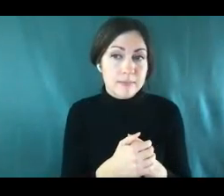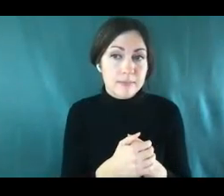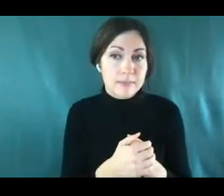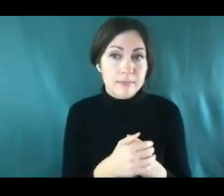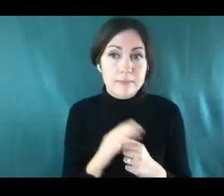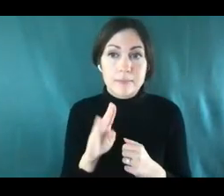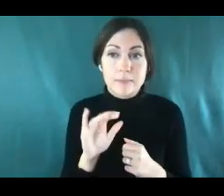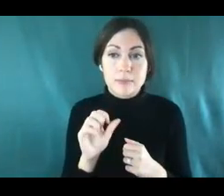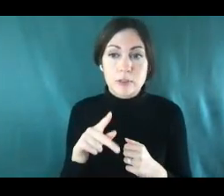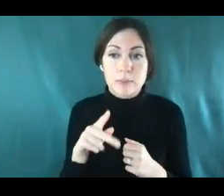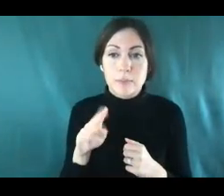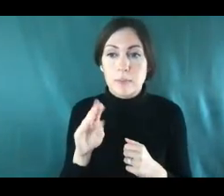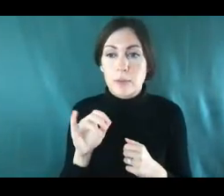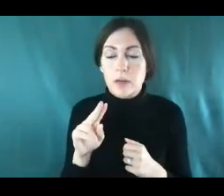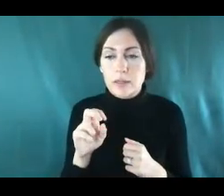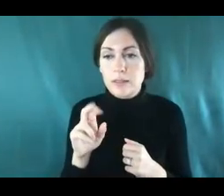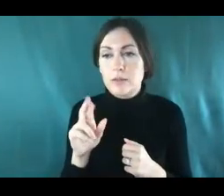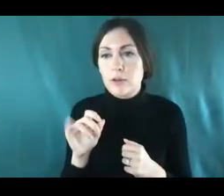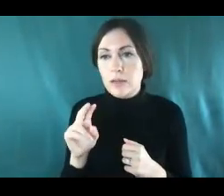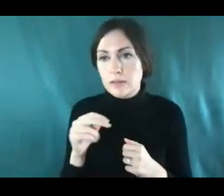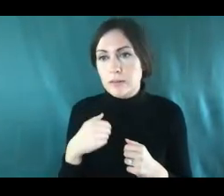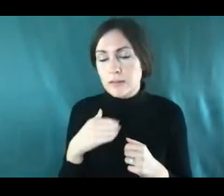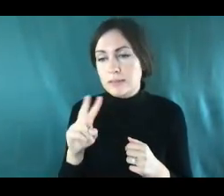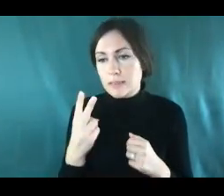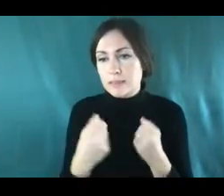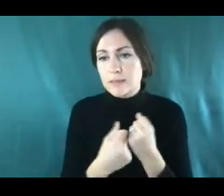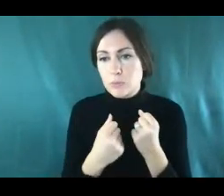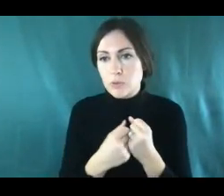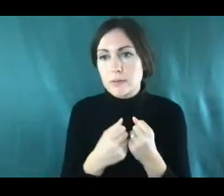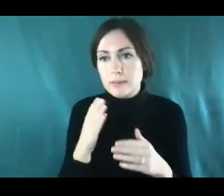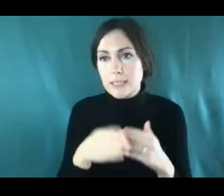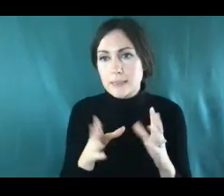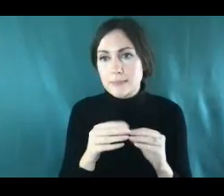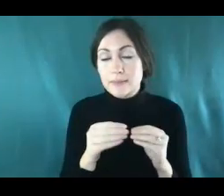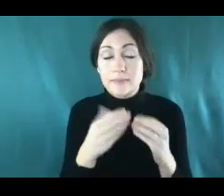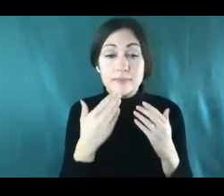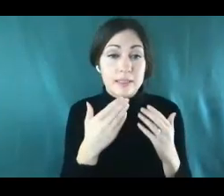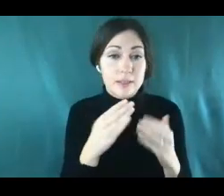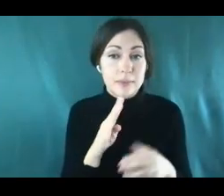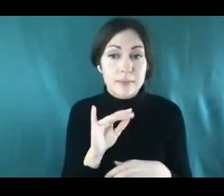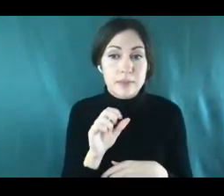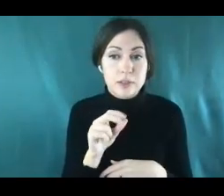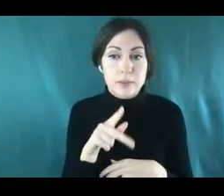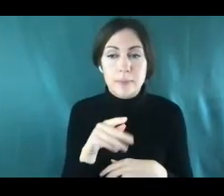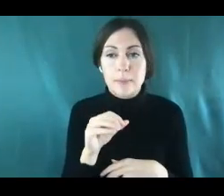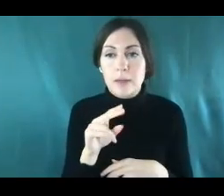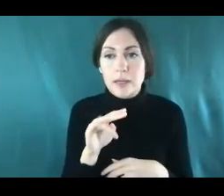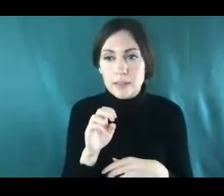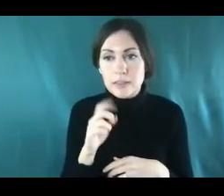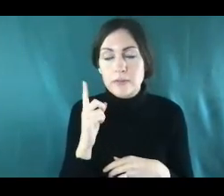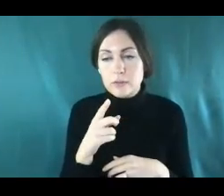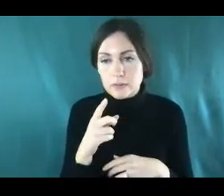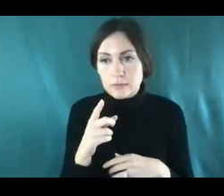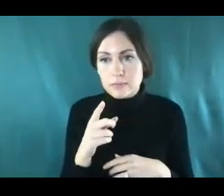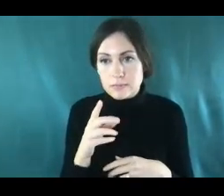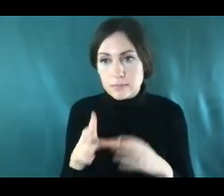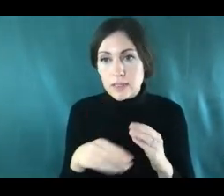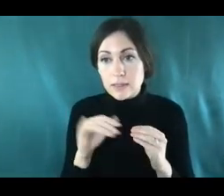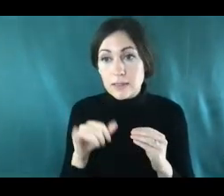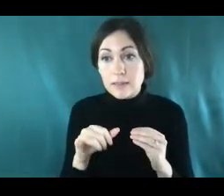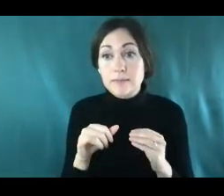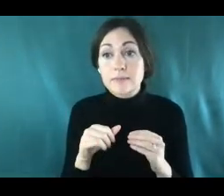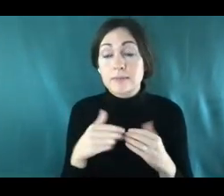Bishop Bonnie Radden, for the record, I second a motion. Thank you so much, Bishop Bonnie Radden, for jumping in.